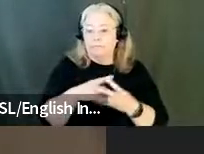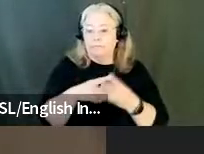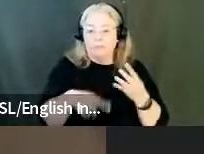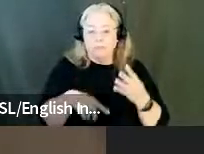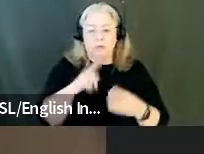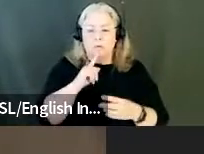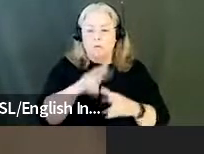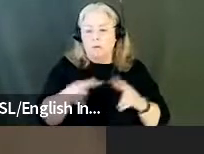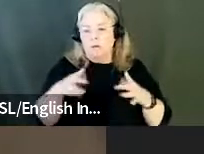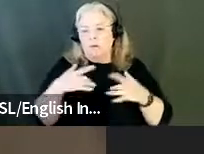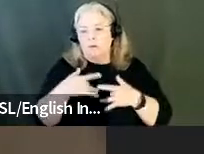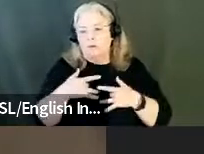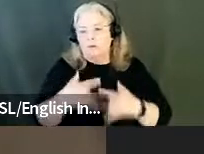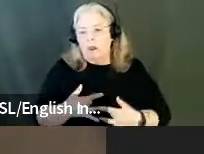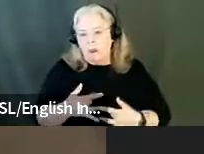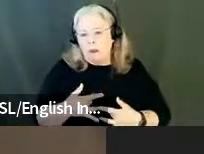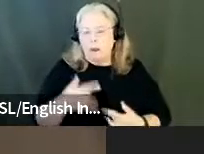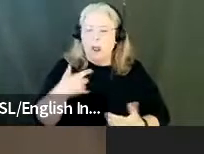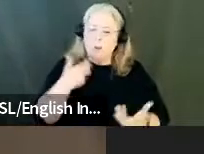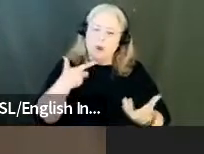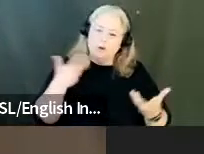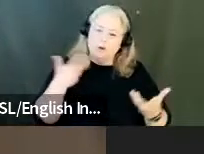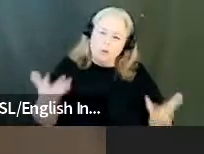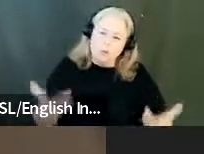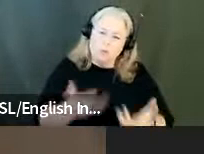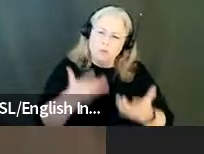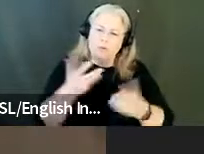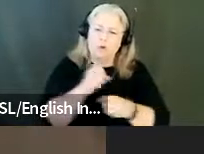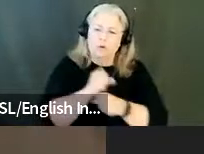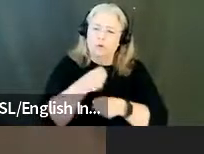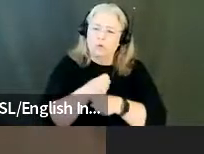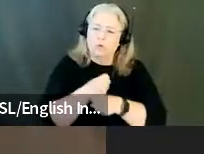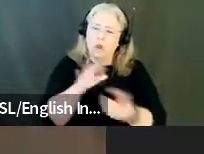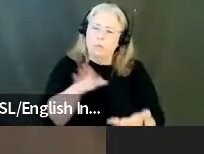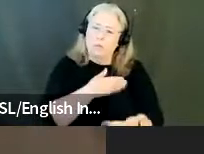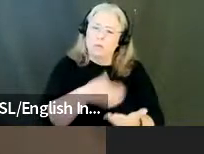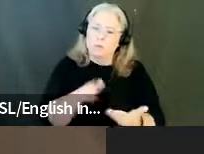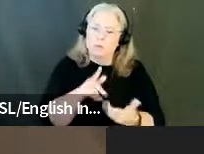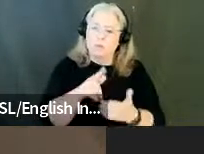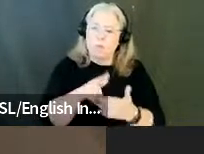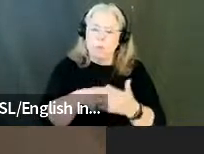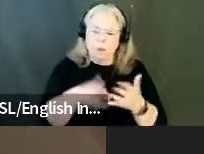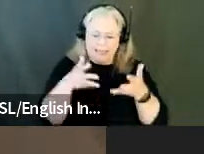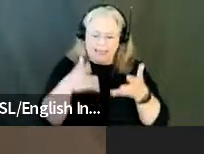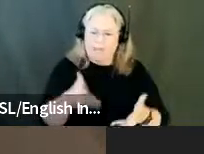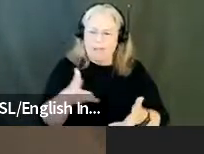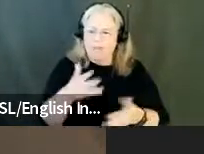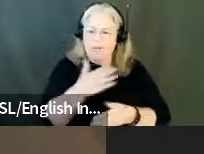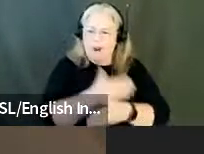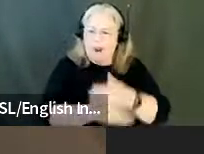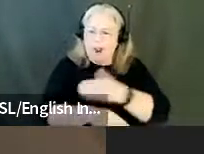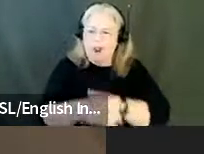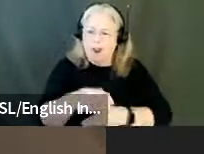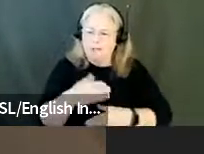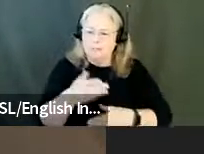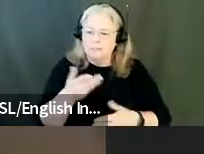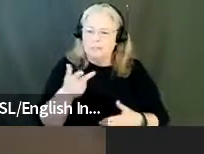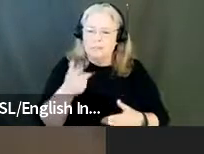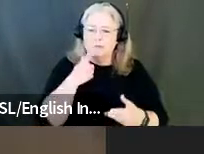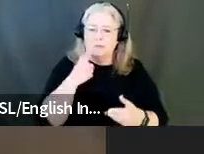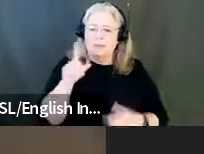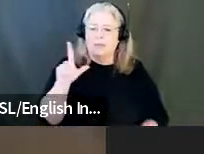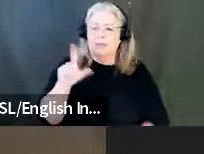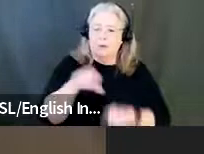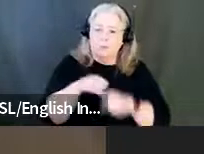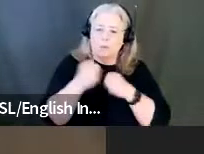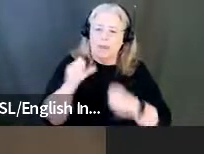really depressed. And I wanted to encourage her to create music with her residual limbs to break the laser beam,